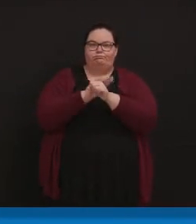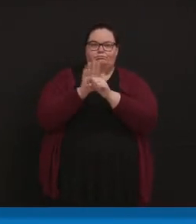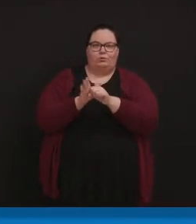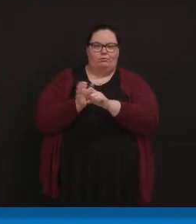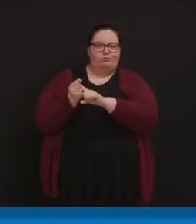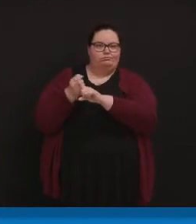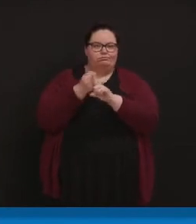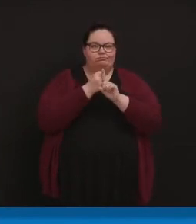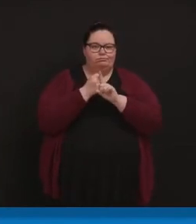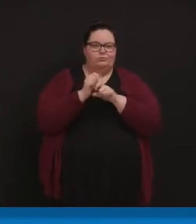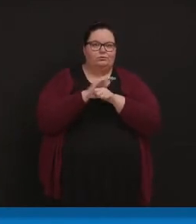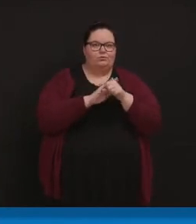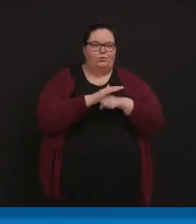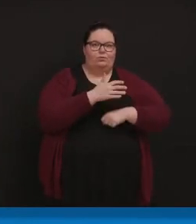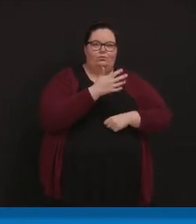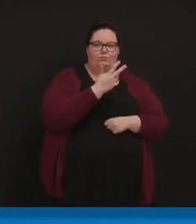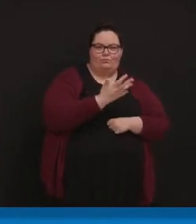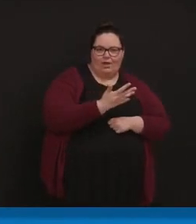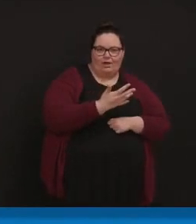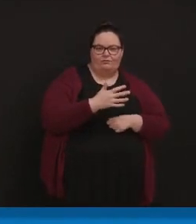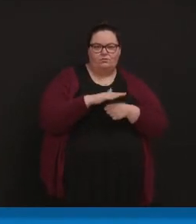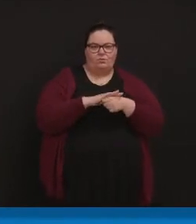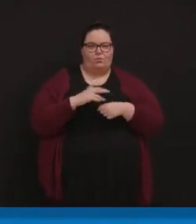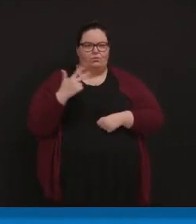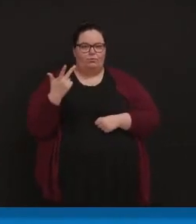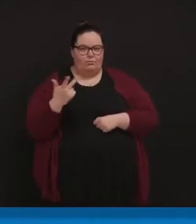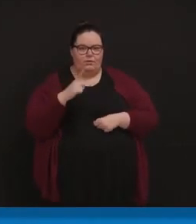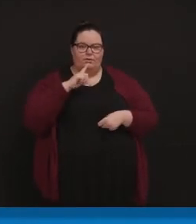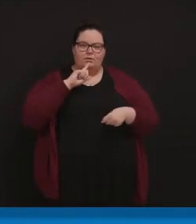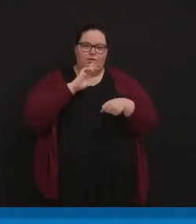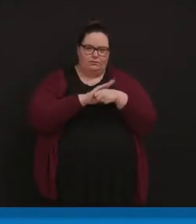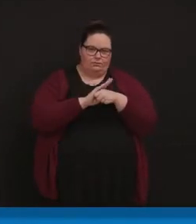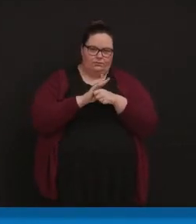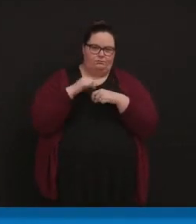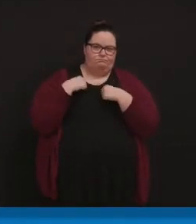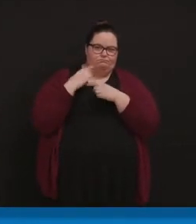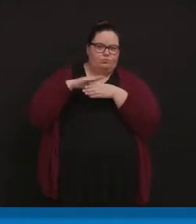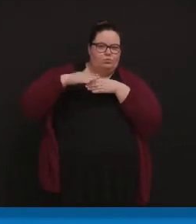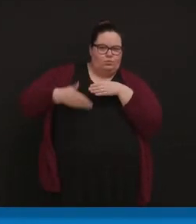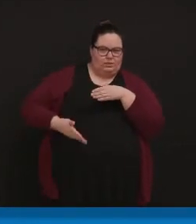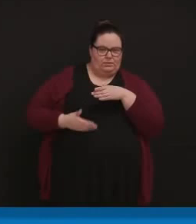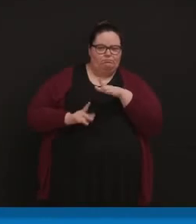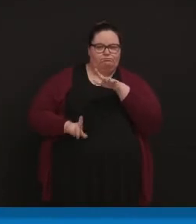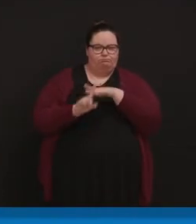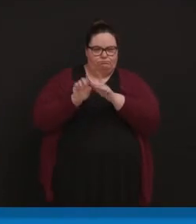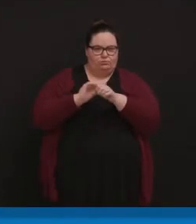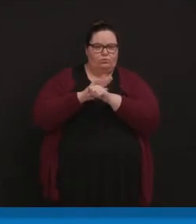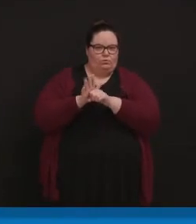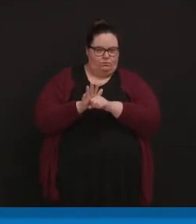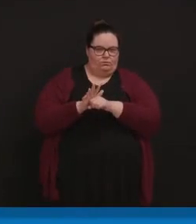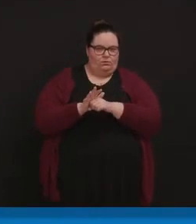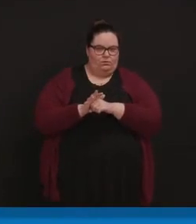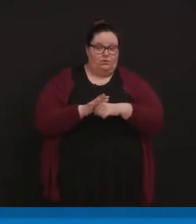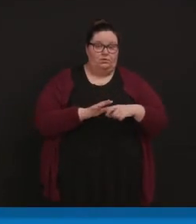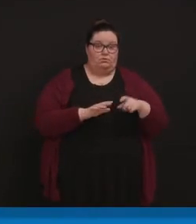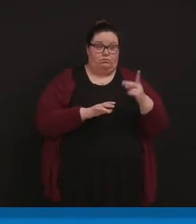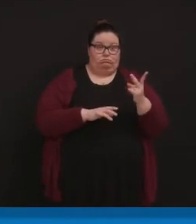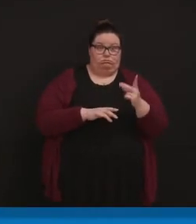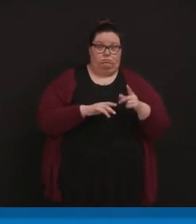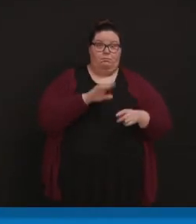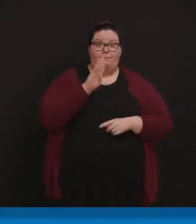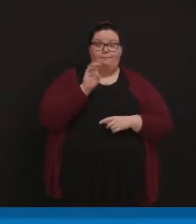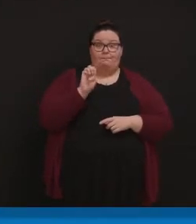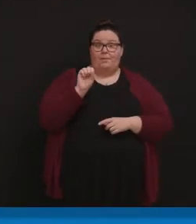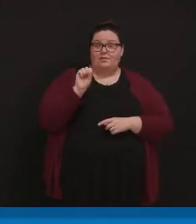impacting schools in zones 3 and 5, which were confirmed over the course of the weekend. In addition to the confirmed case